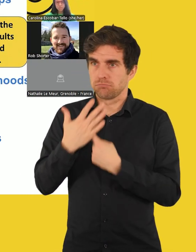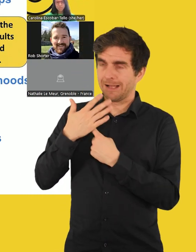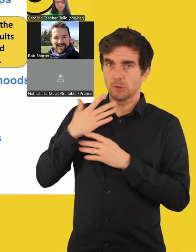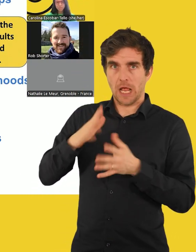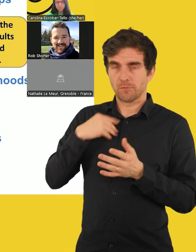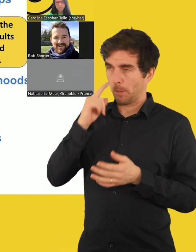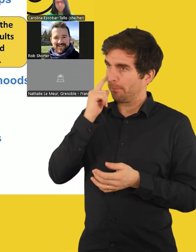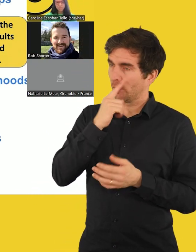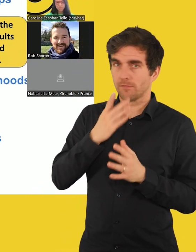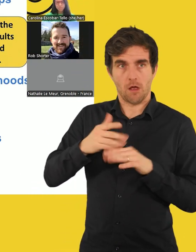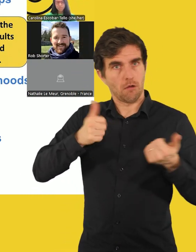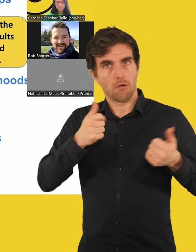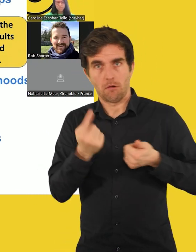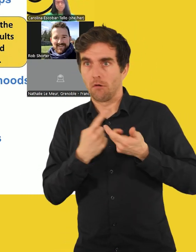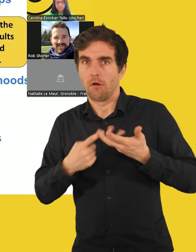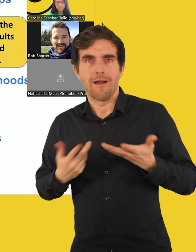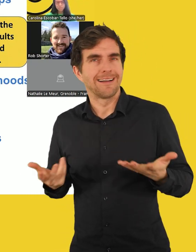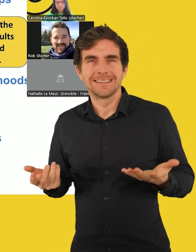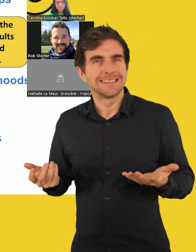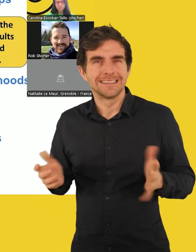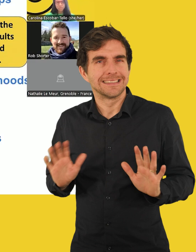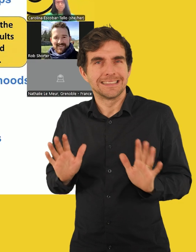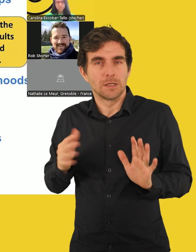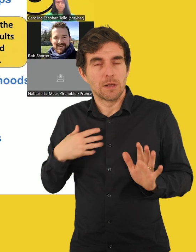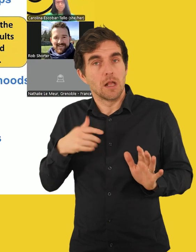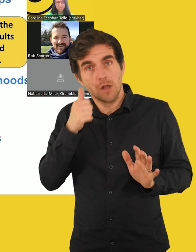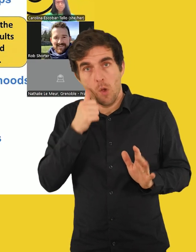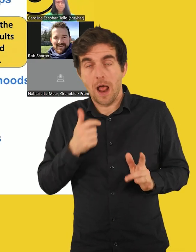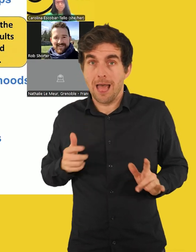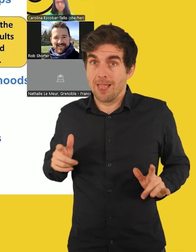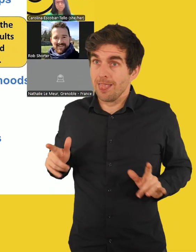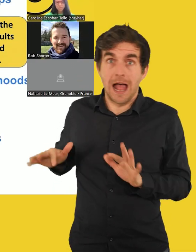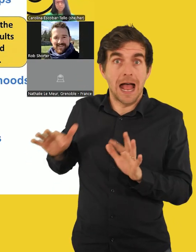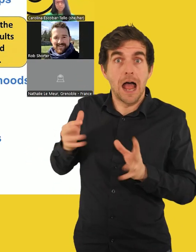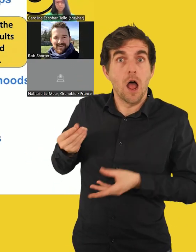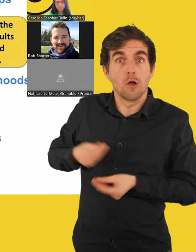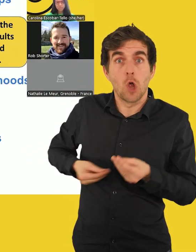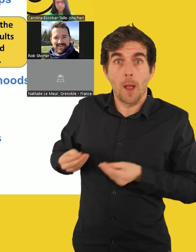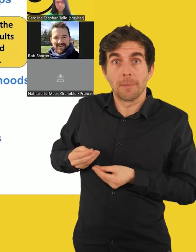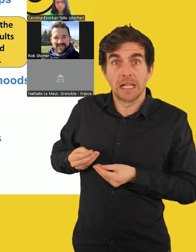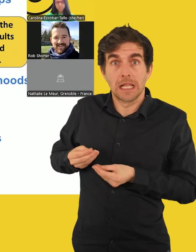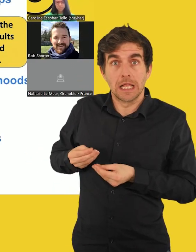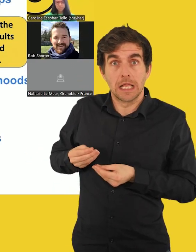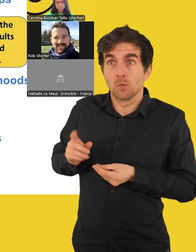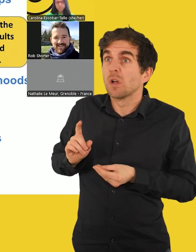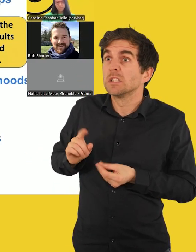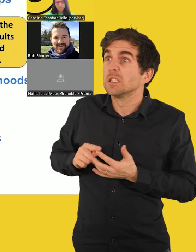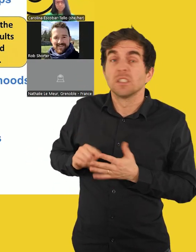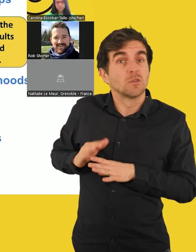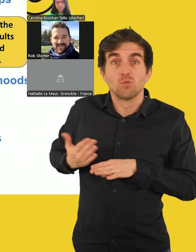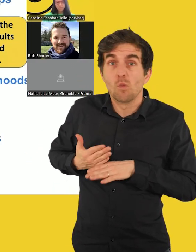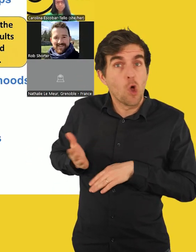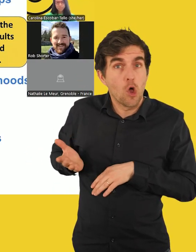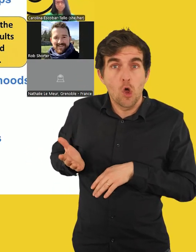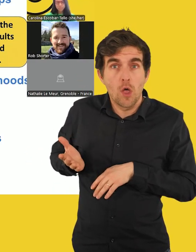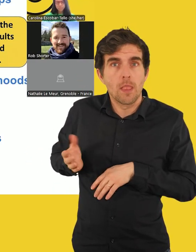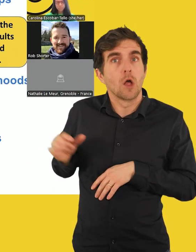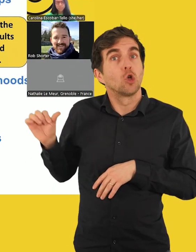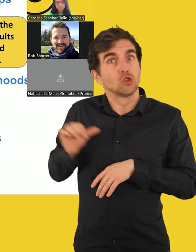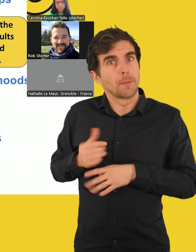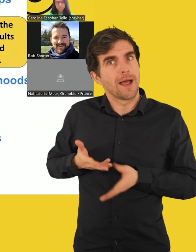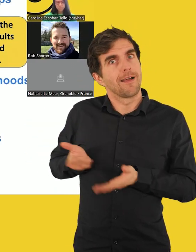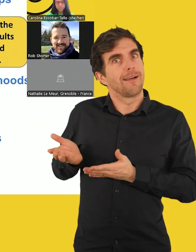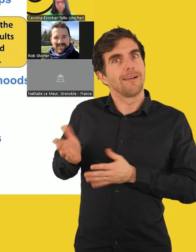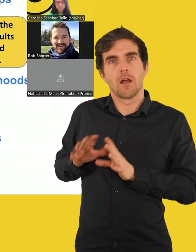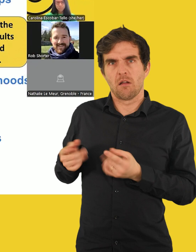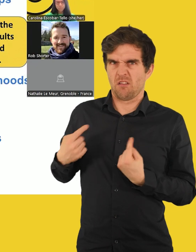you to prove how everything will work, when in fact, what we know is that the existing economy is what doesn't work. And the onus